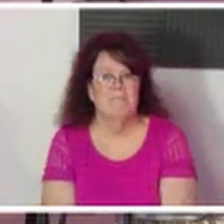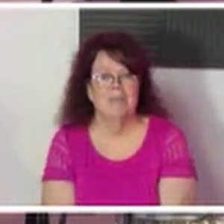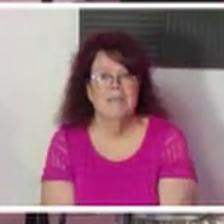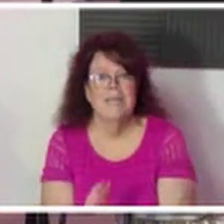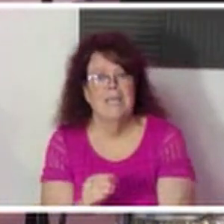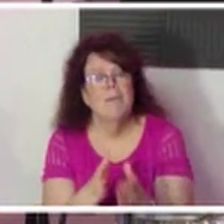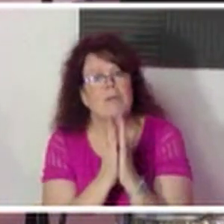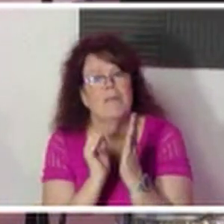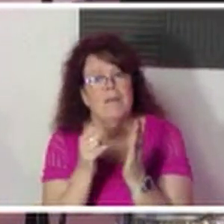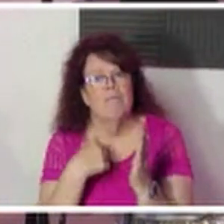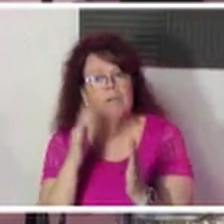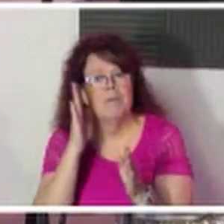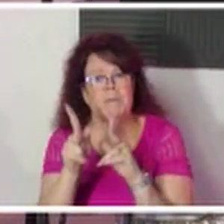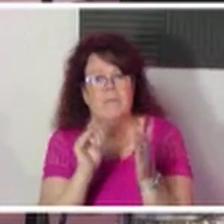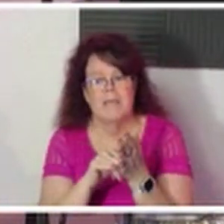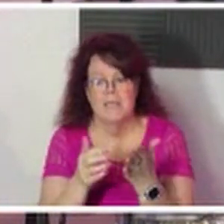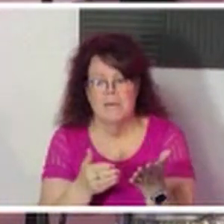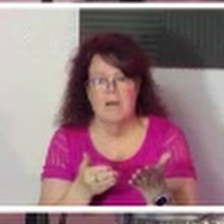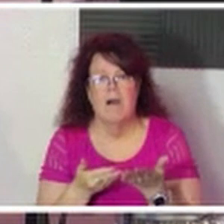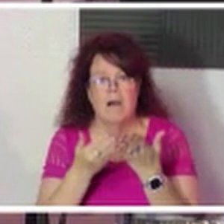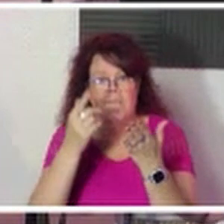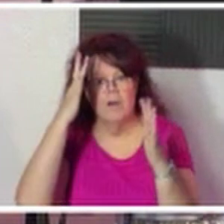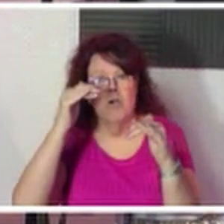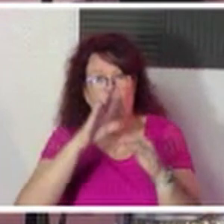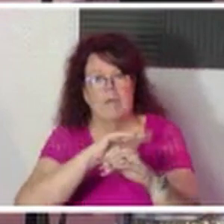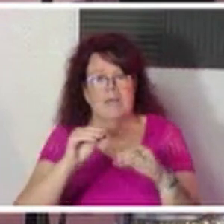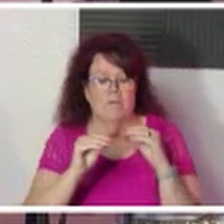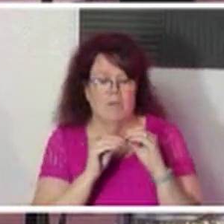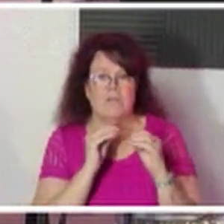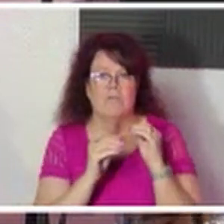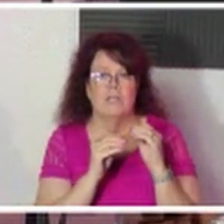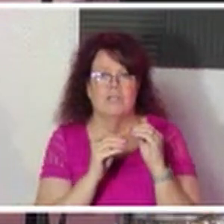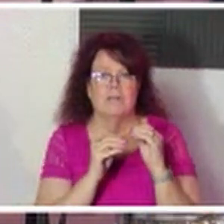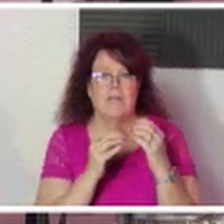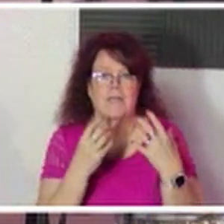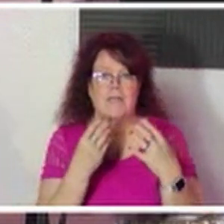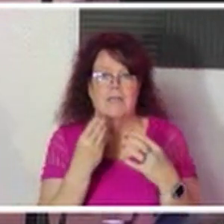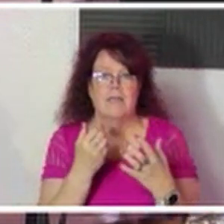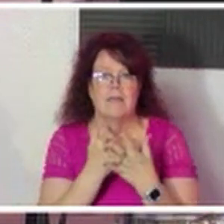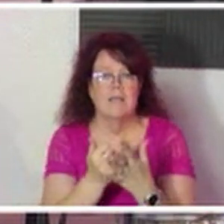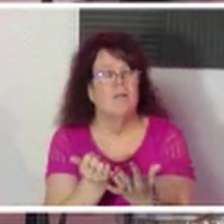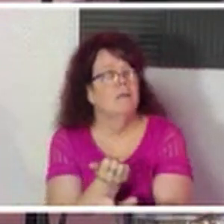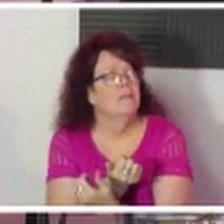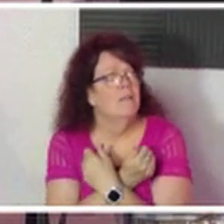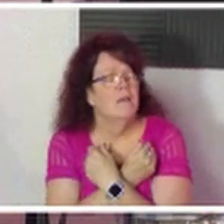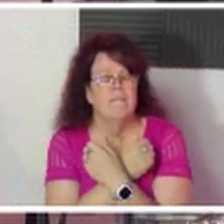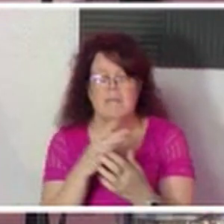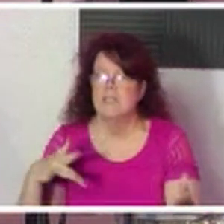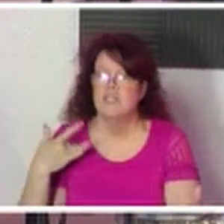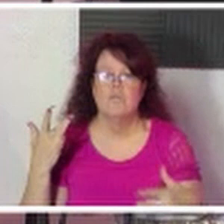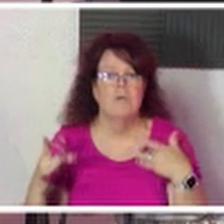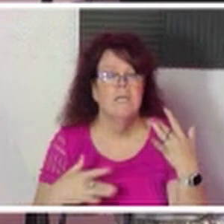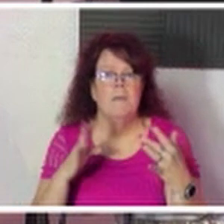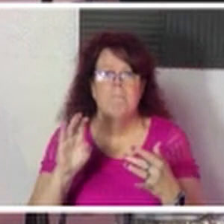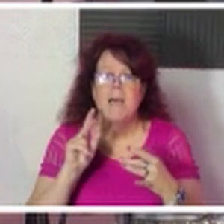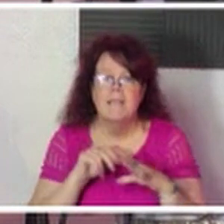And I pray that we would be people that could bring hope and restoration and rehabilitation and love and joy into